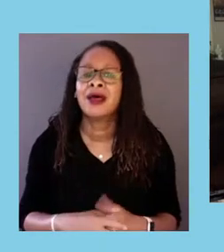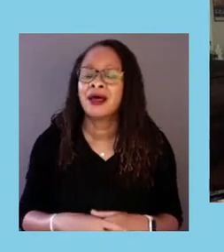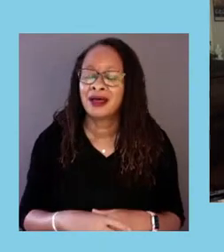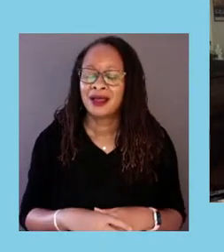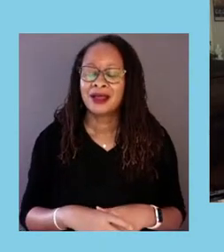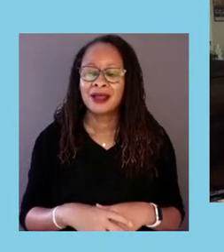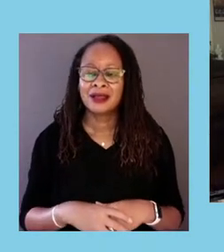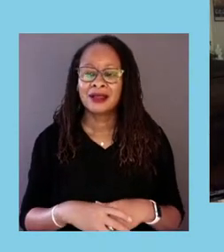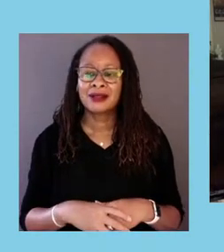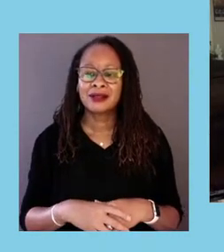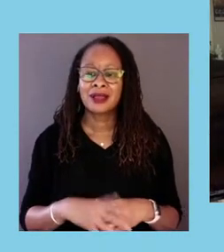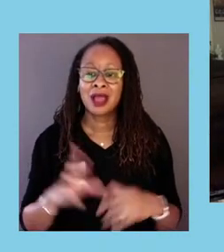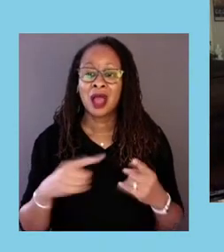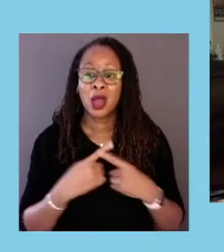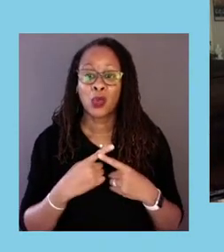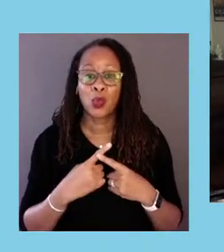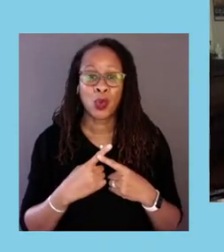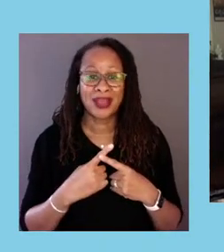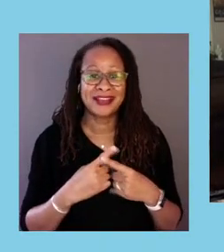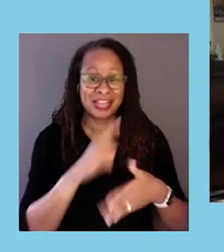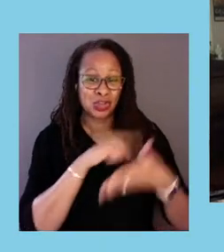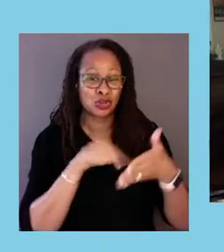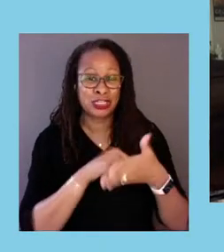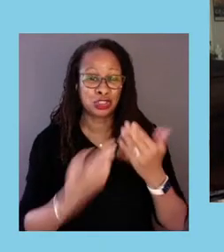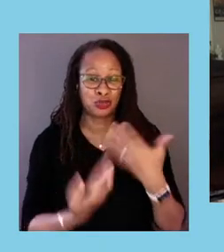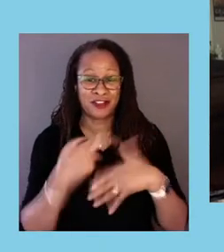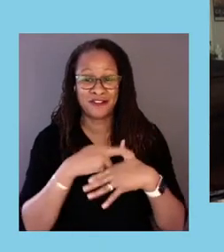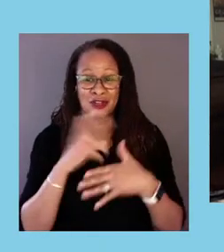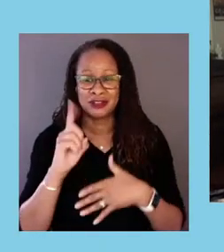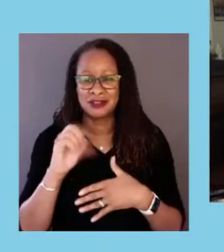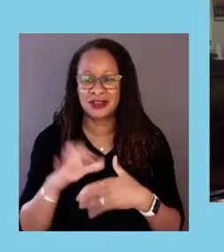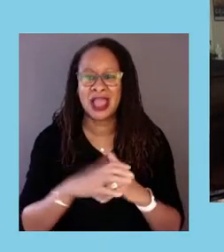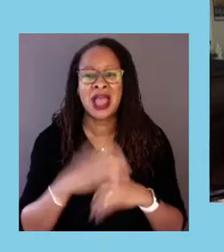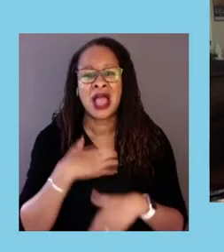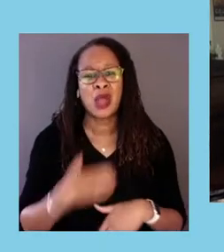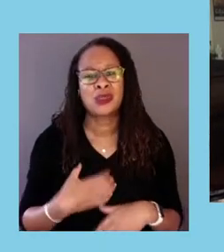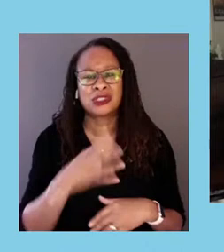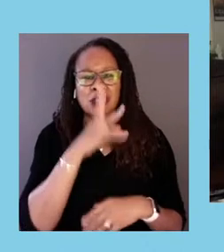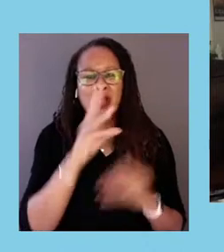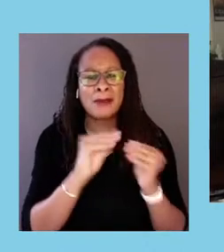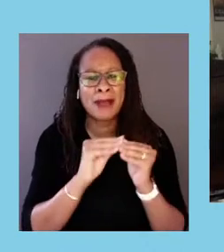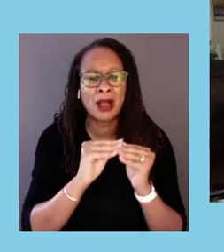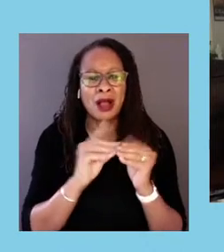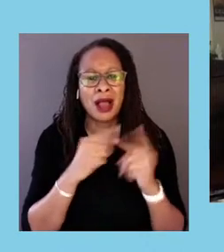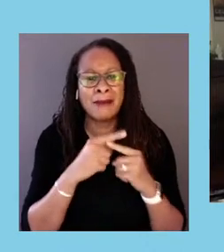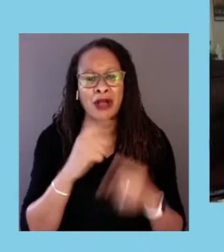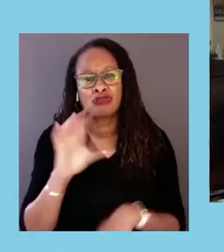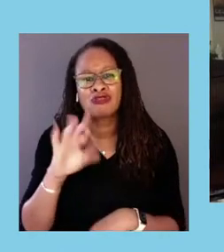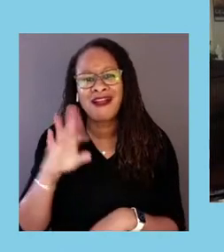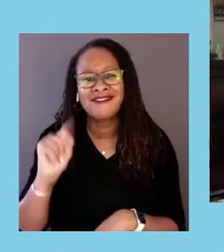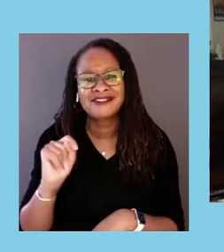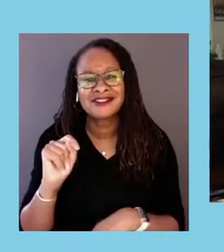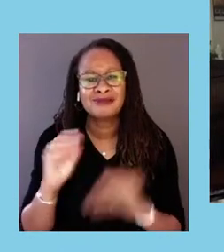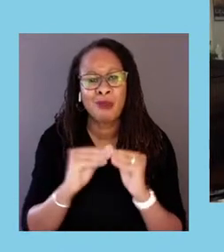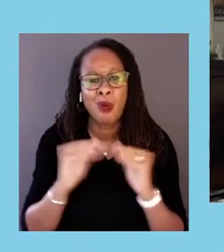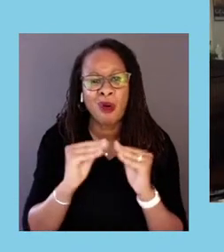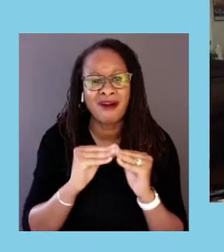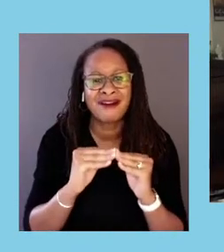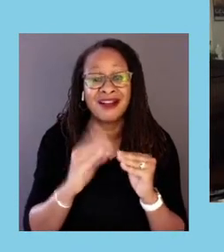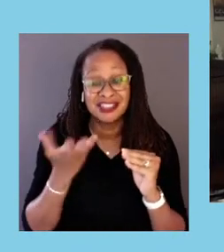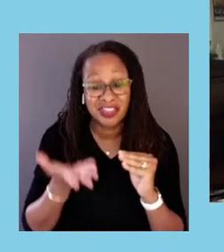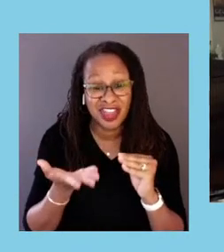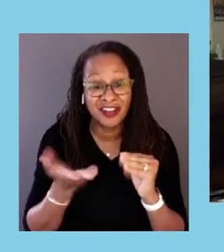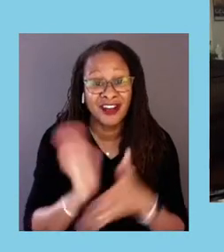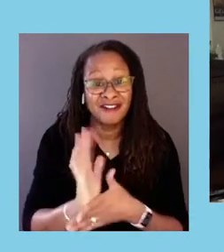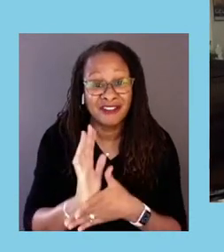when critics review documentaries, I'm like, I wish they would talk about craft more because it is there. It is a film. We've thought about